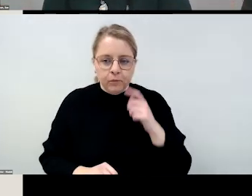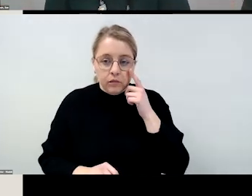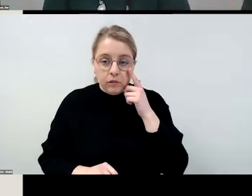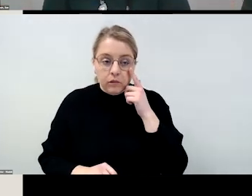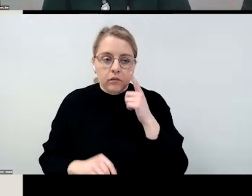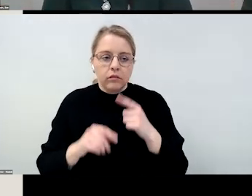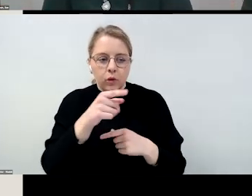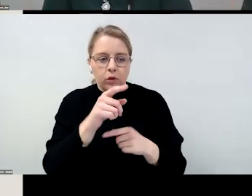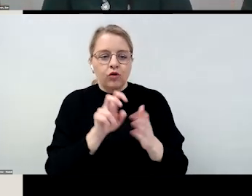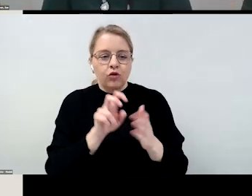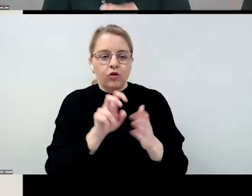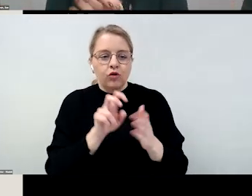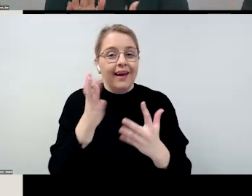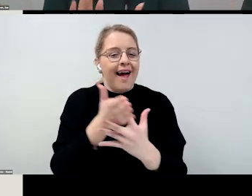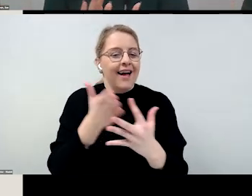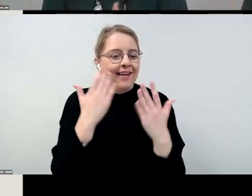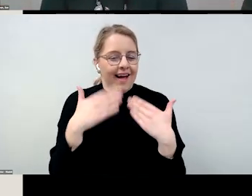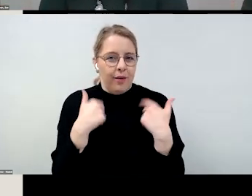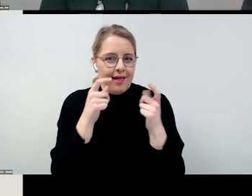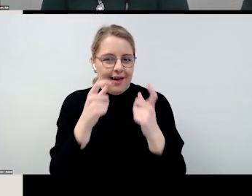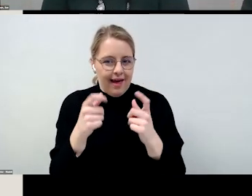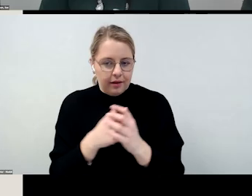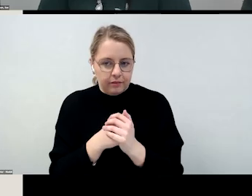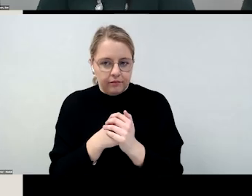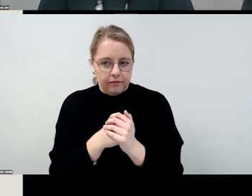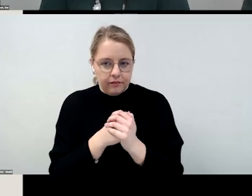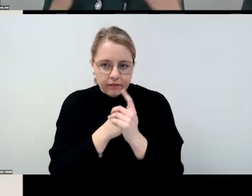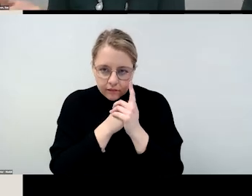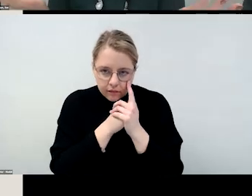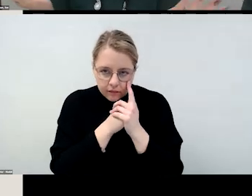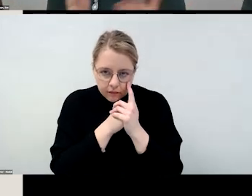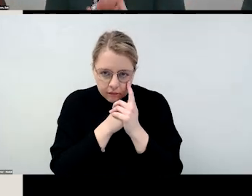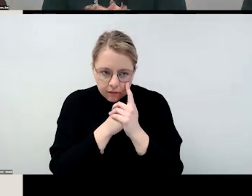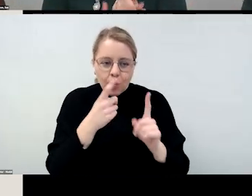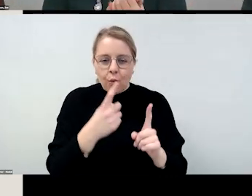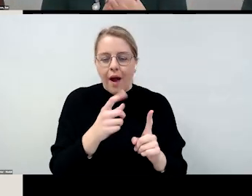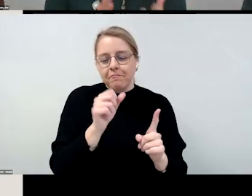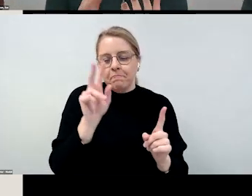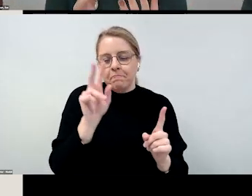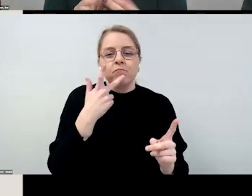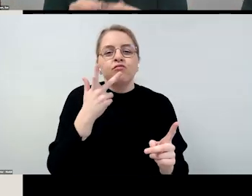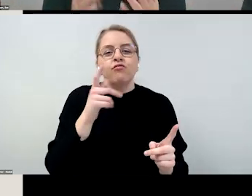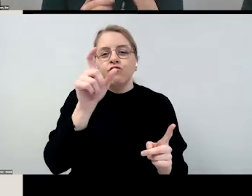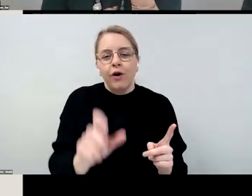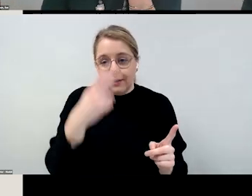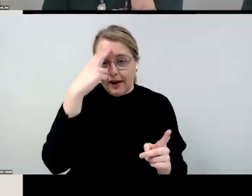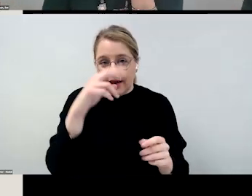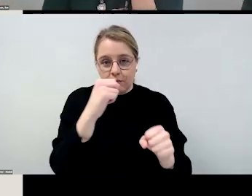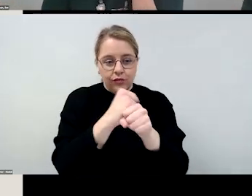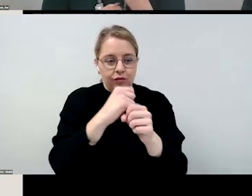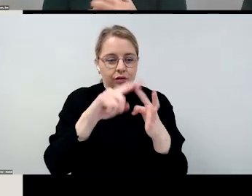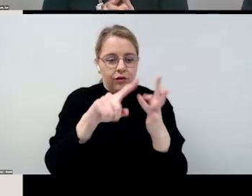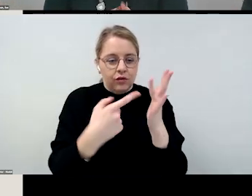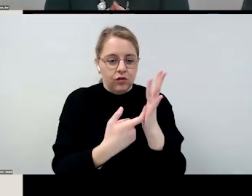to accessing healthcare, and we're going to follow the experiences of someone that we will call George. So just to note, the social